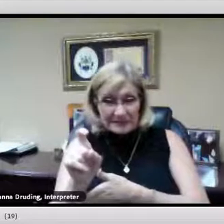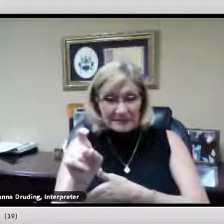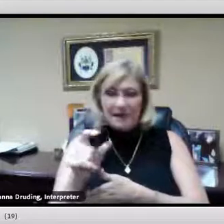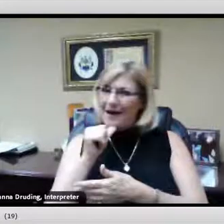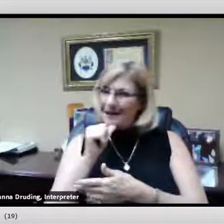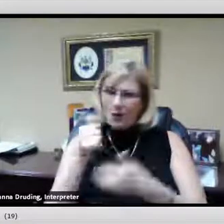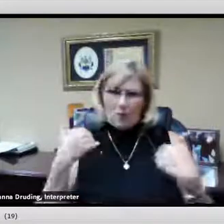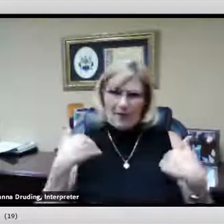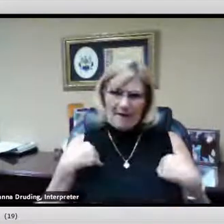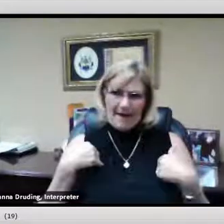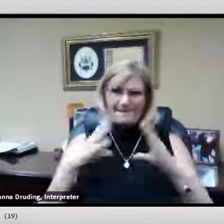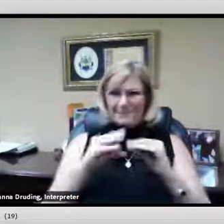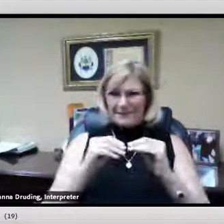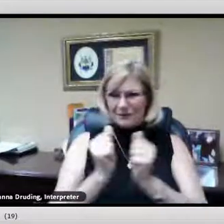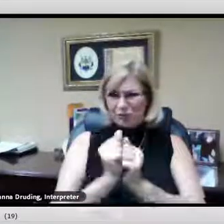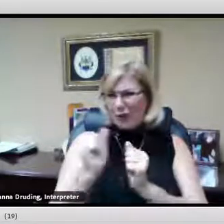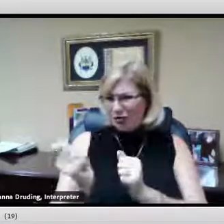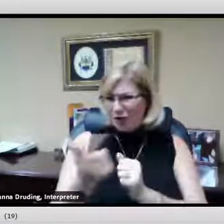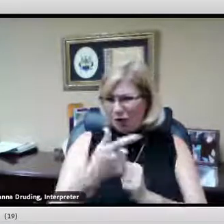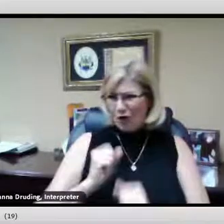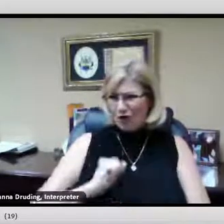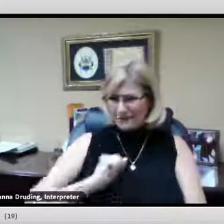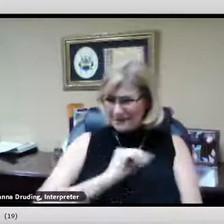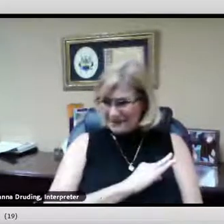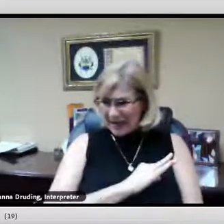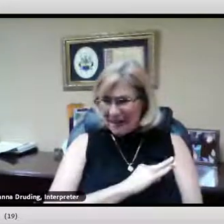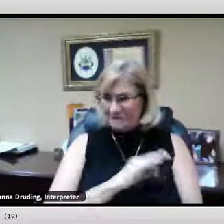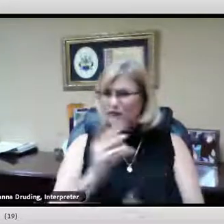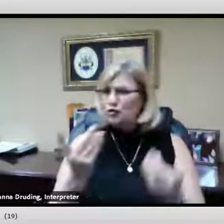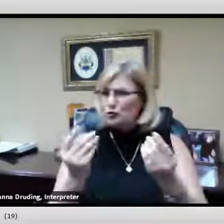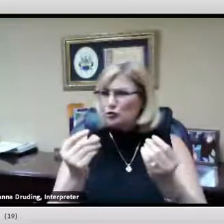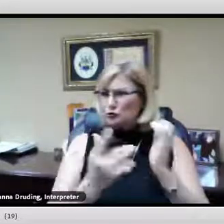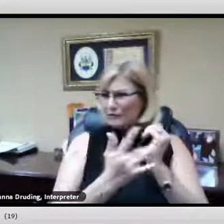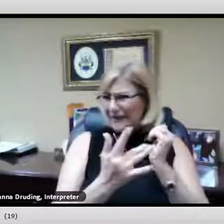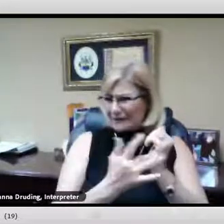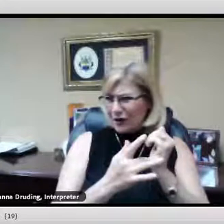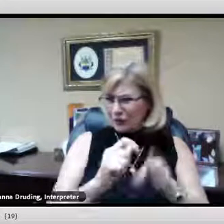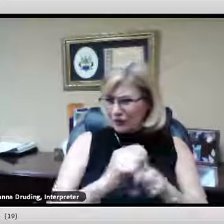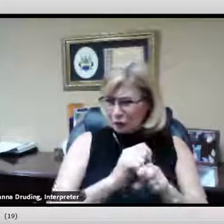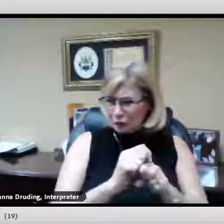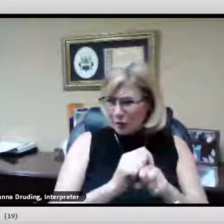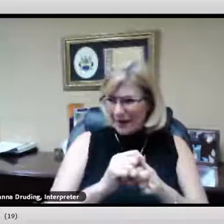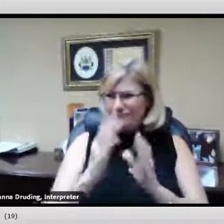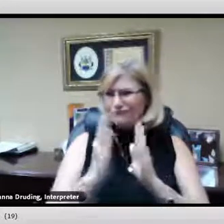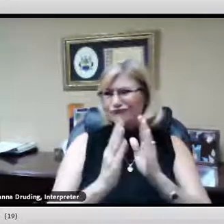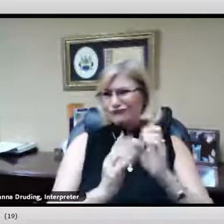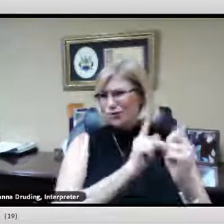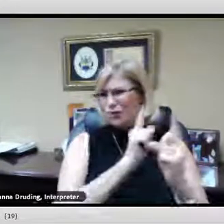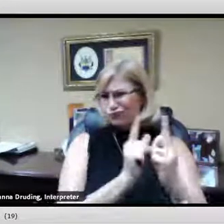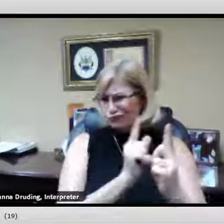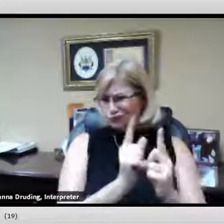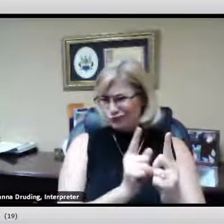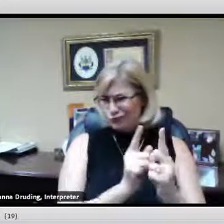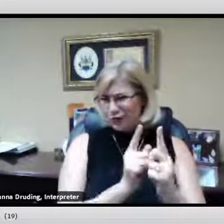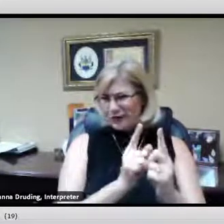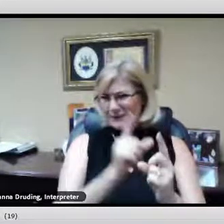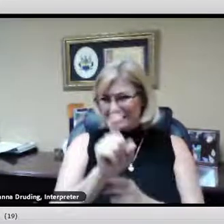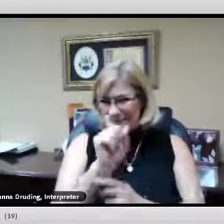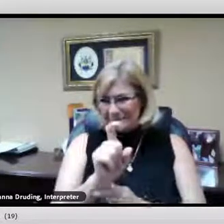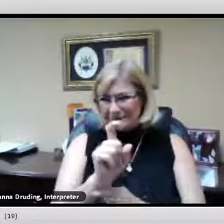meetings with all the staff to do technology training. It's more on a one-on-one as needed